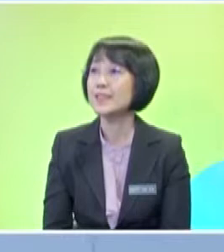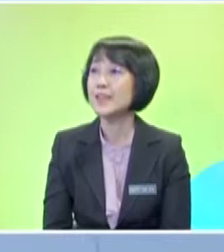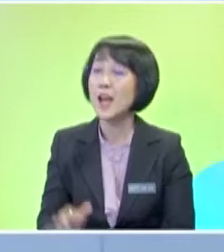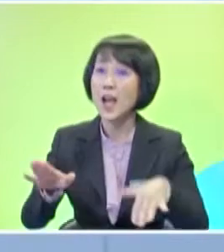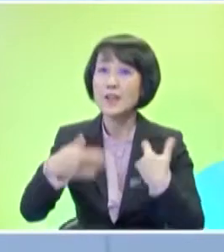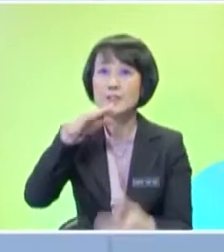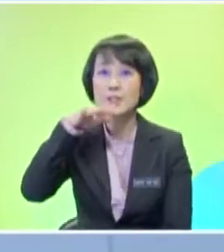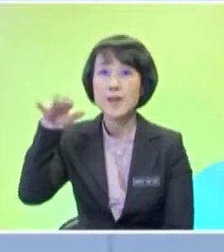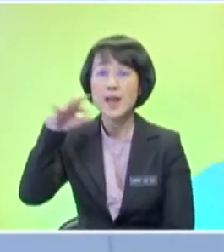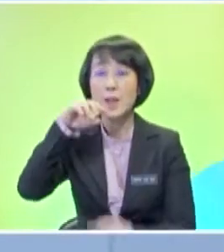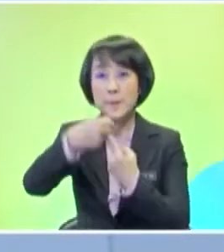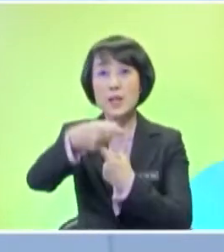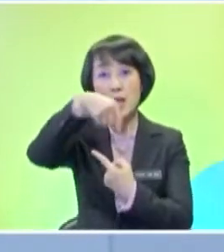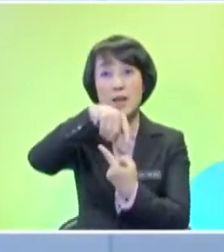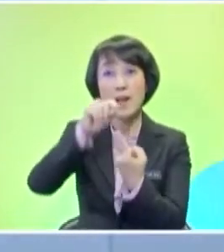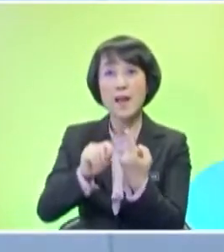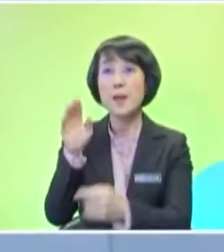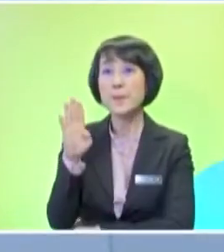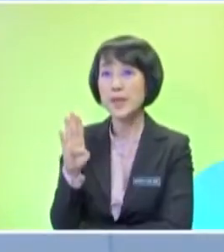banana?